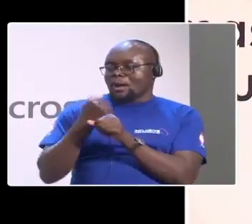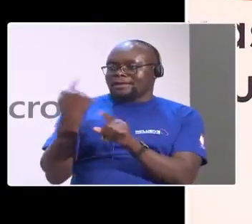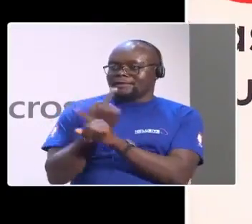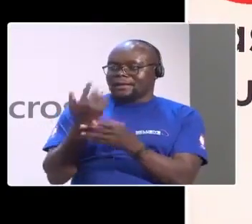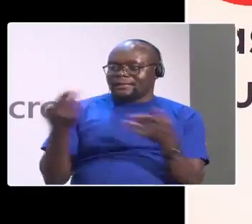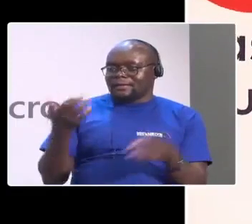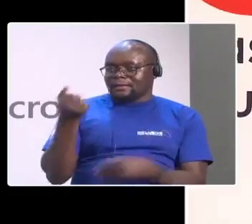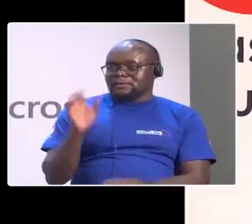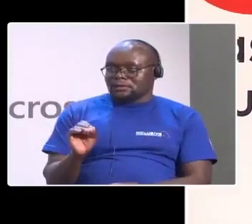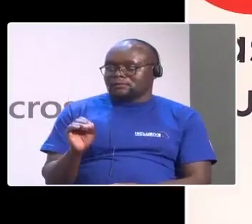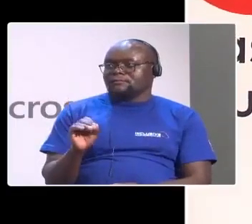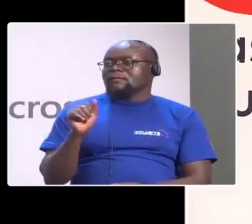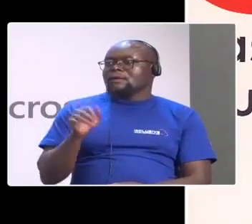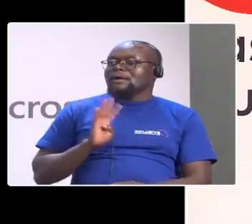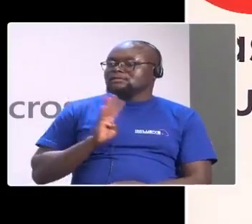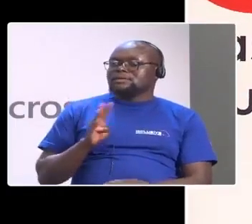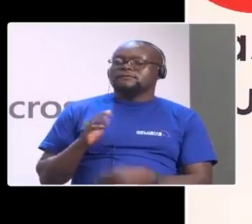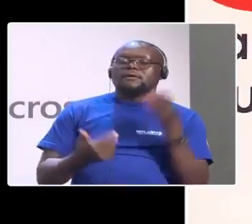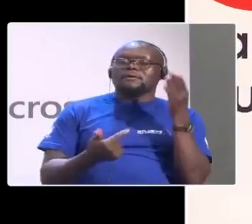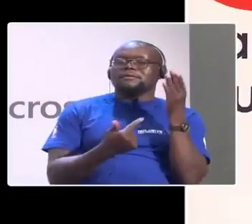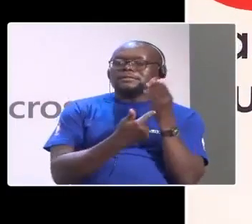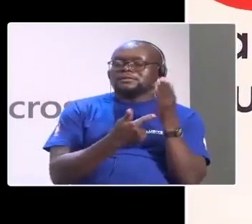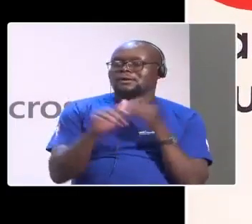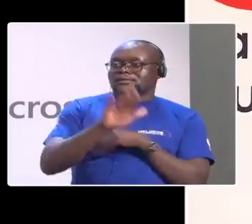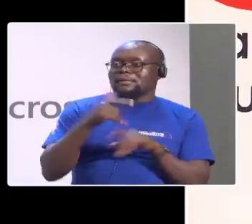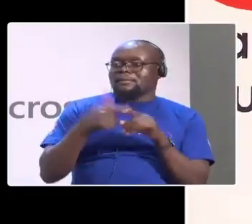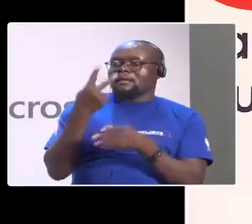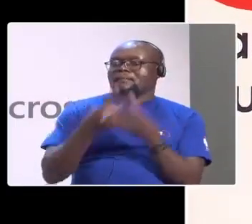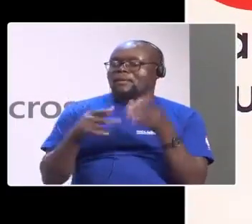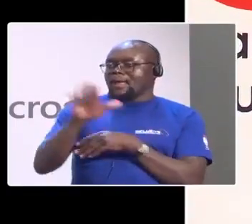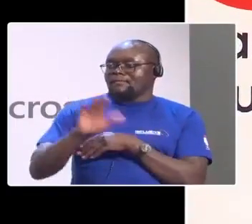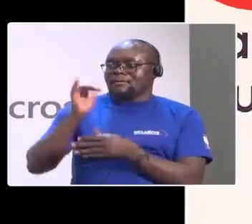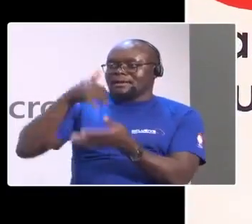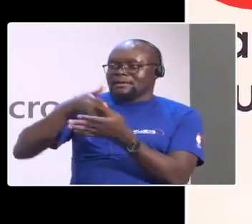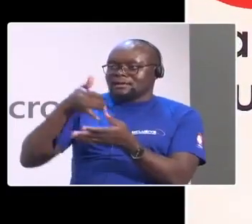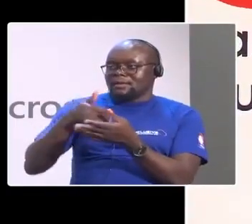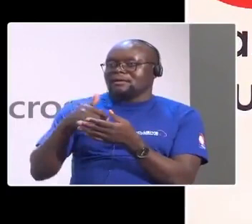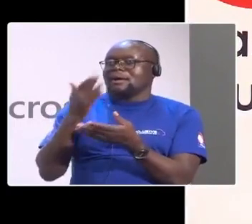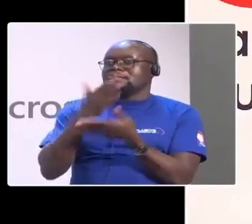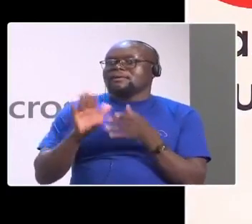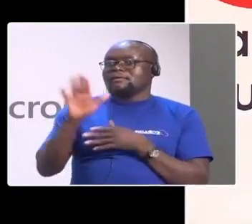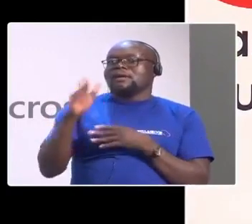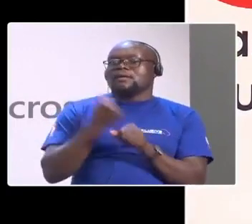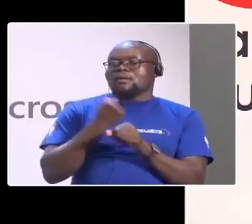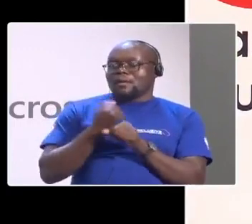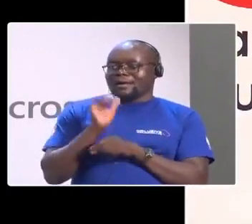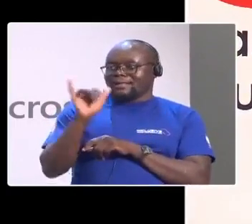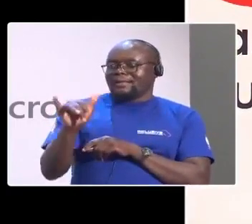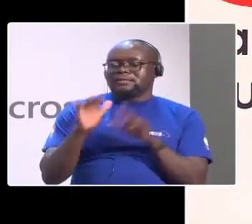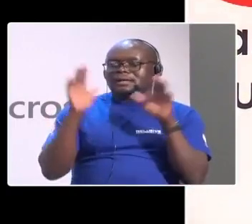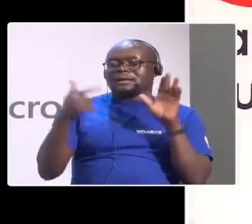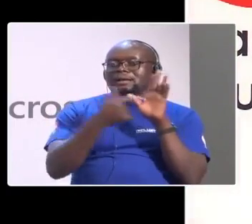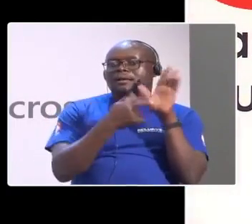So can't speak for the digital space, but in the built environments, definitely included as part of the requirements. Yeah, that's a great